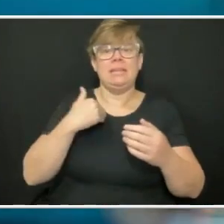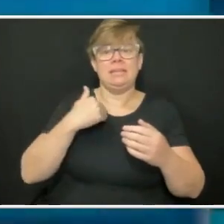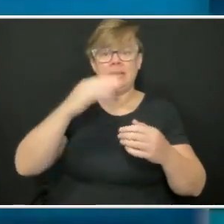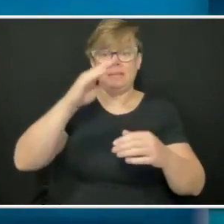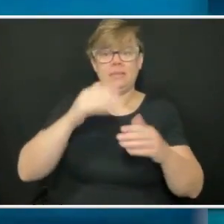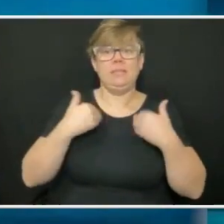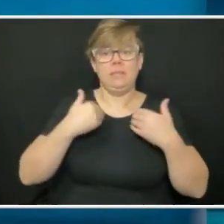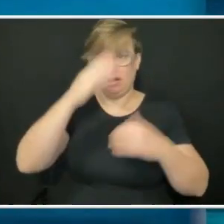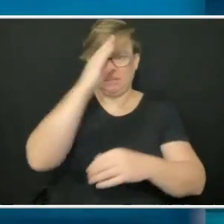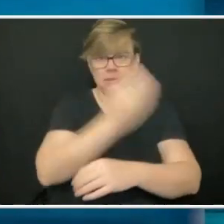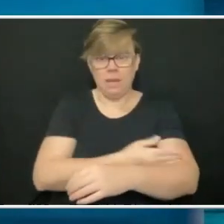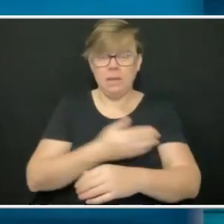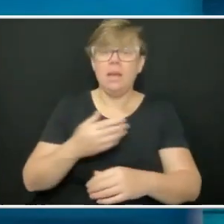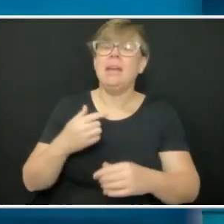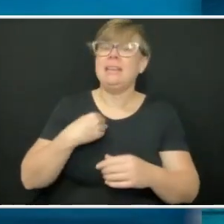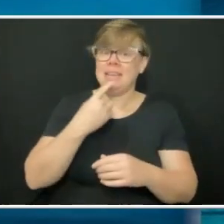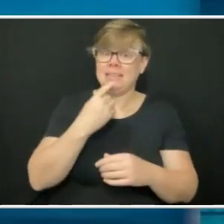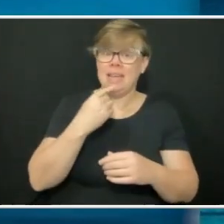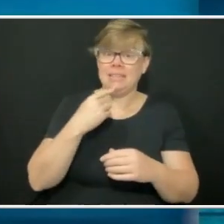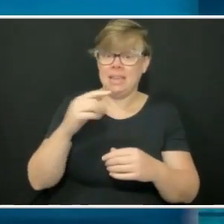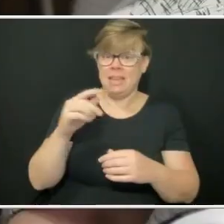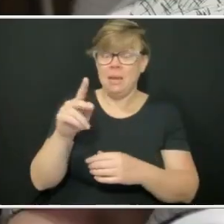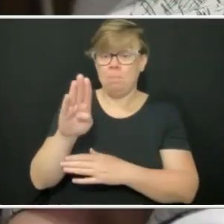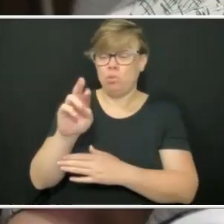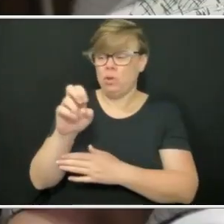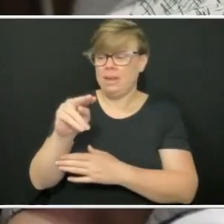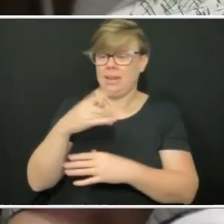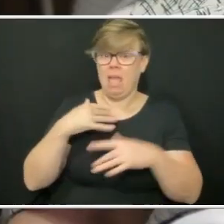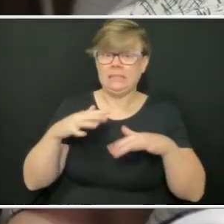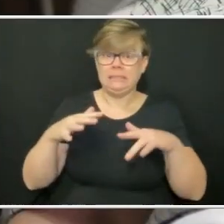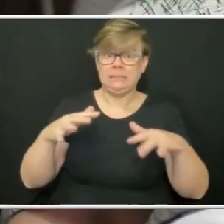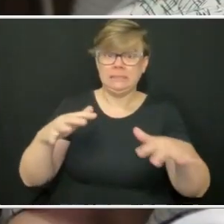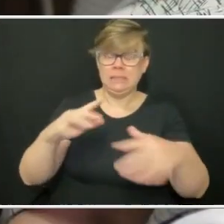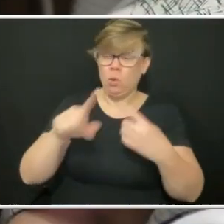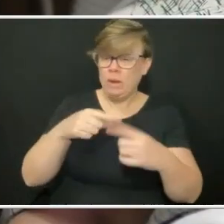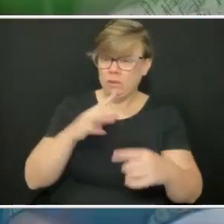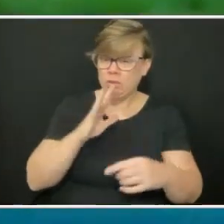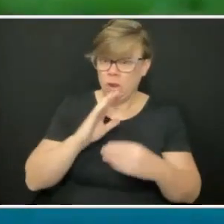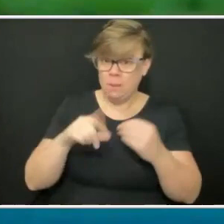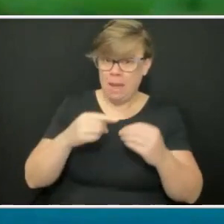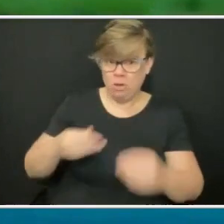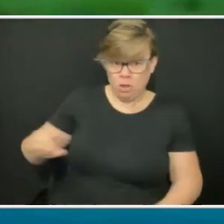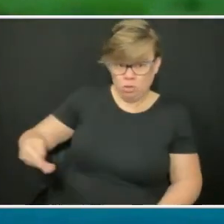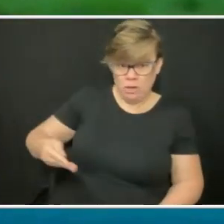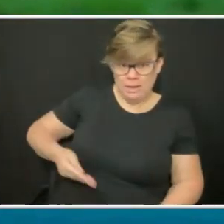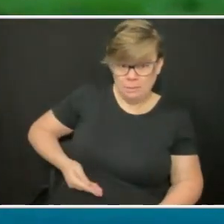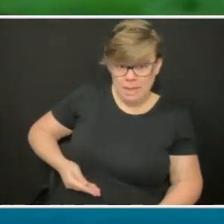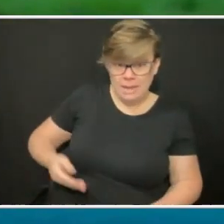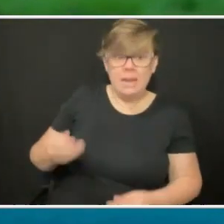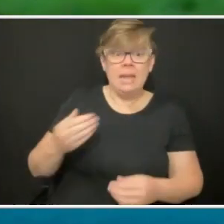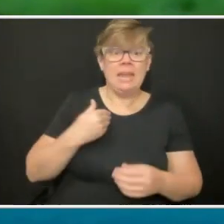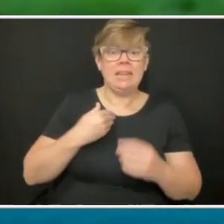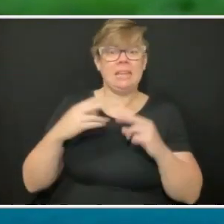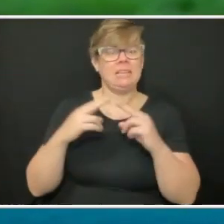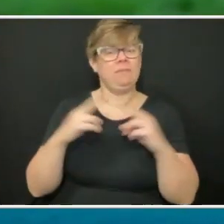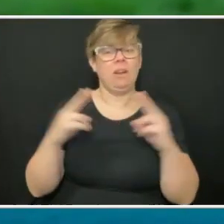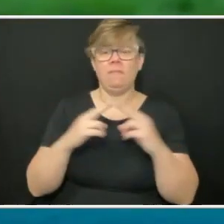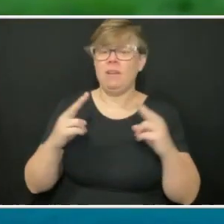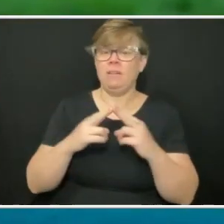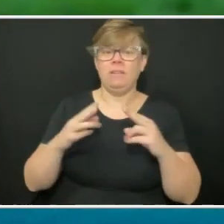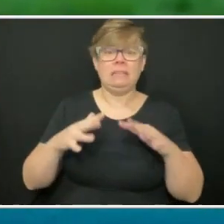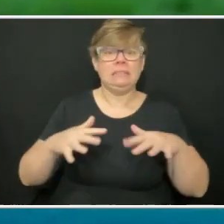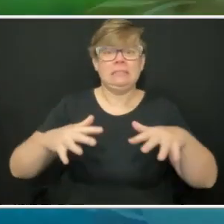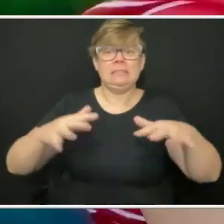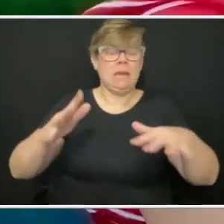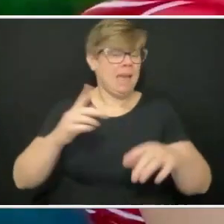almost like whenever you mention transplant, he just kind of gets very frantic. So that's my thing, is I can't be there to